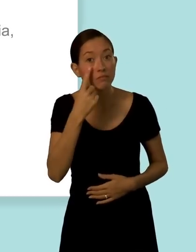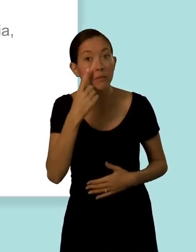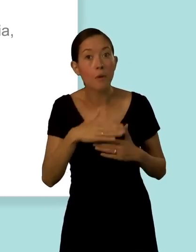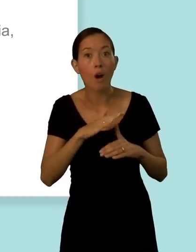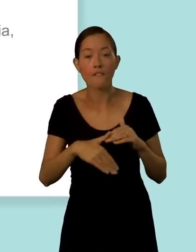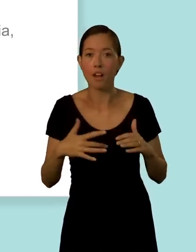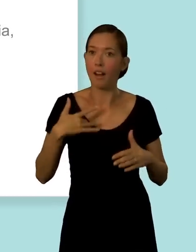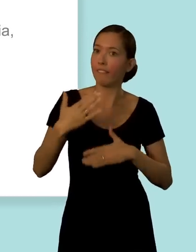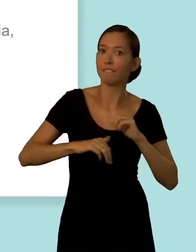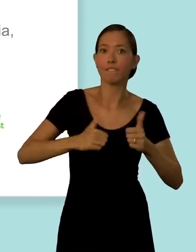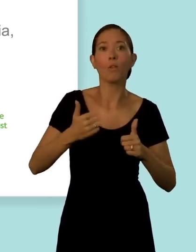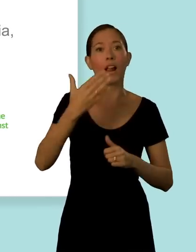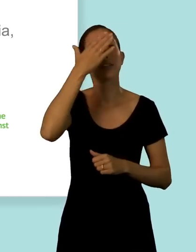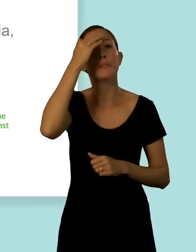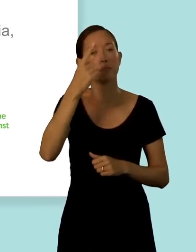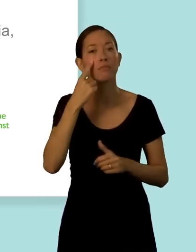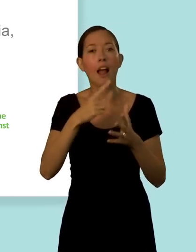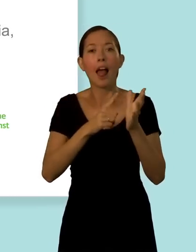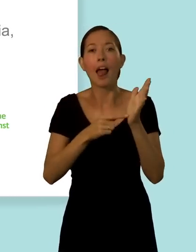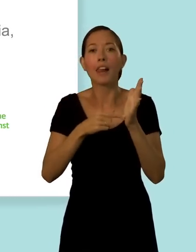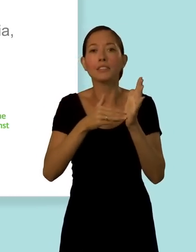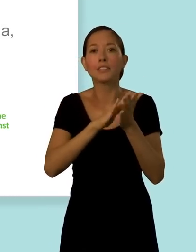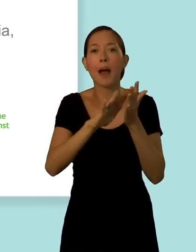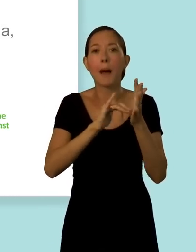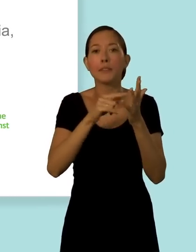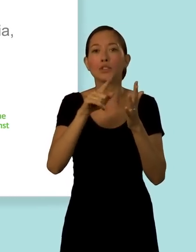To find out more about living well with dementia, visit